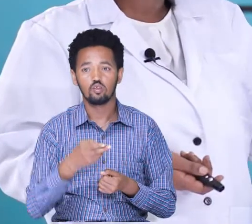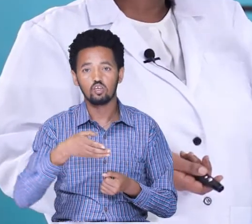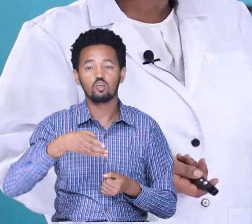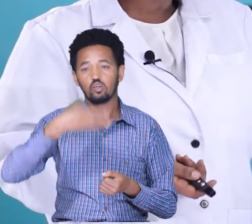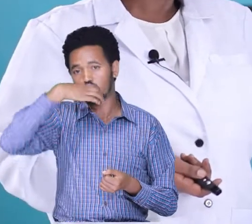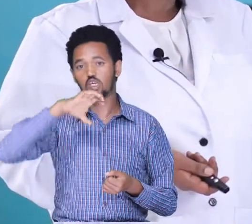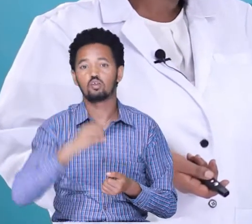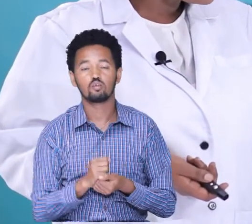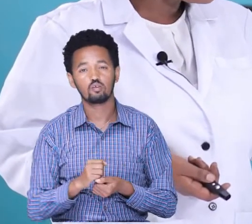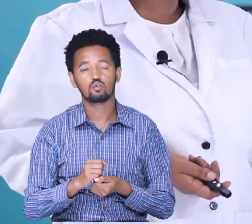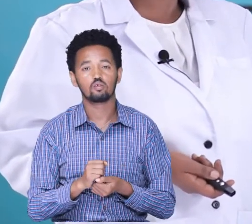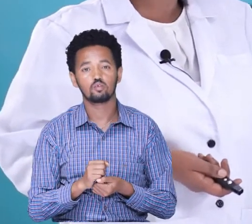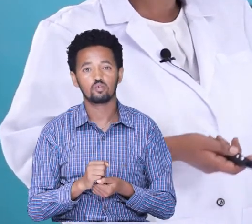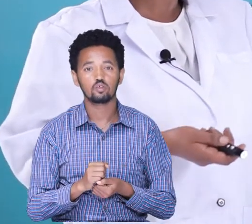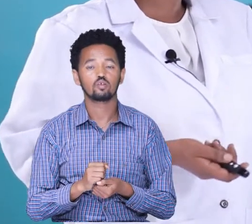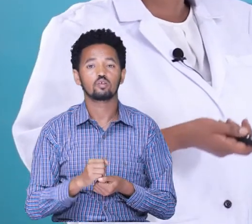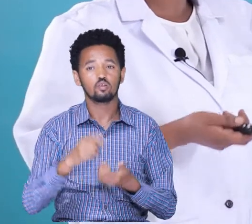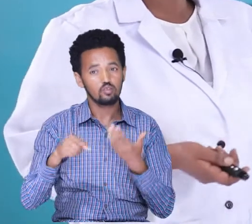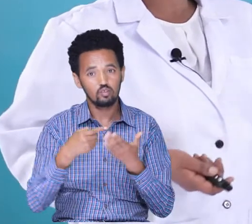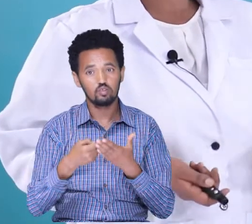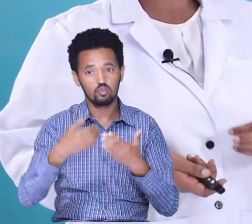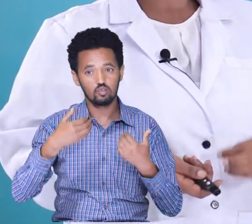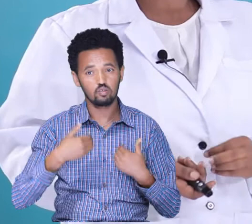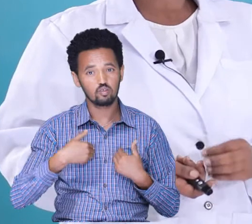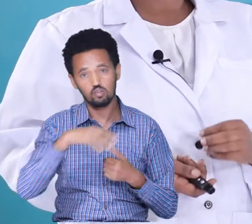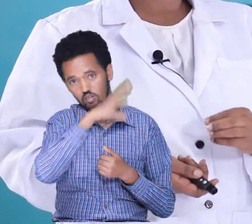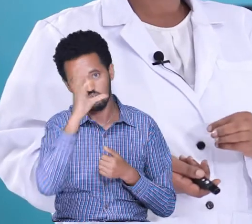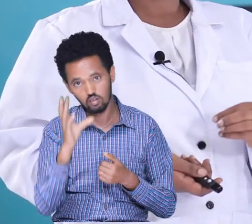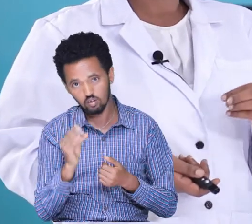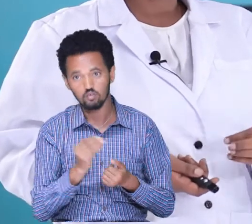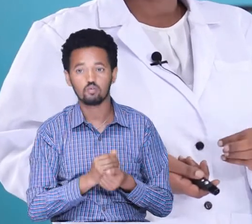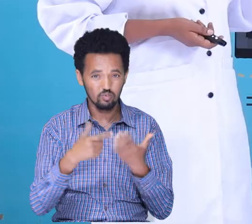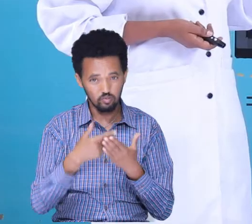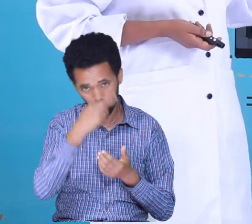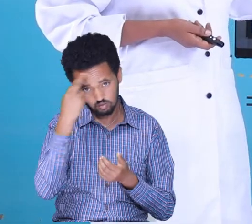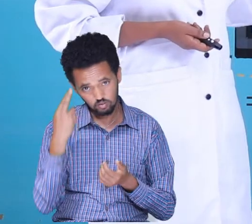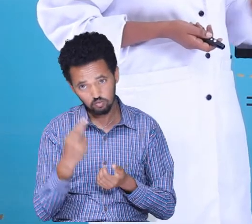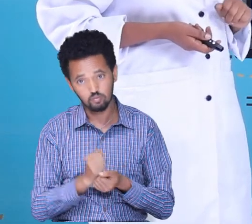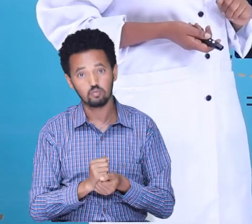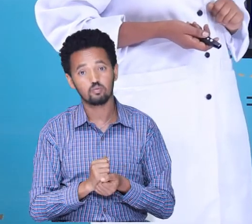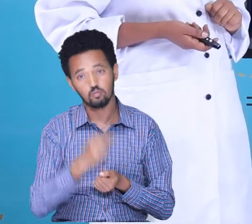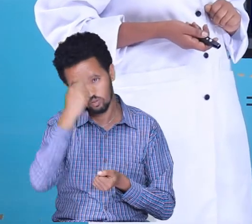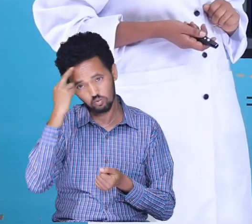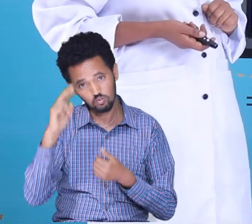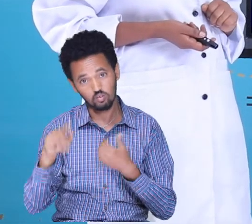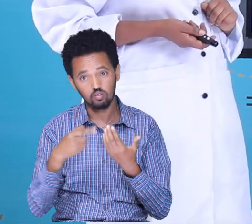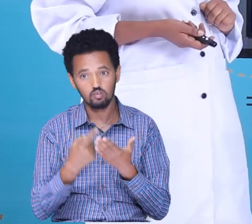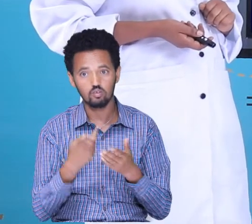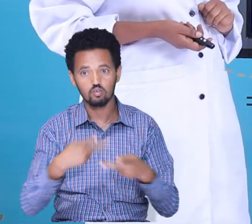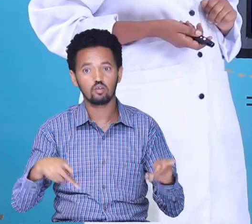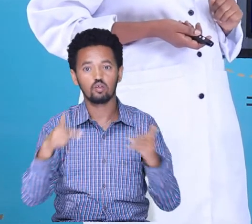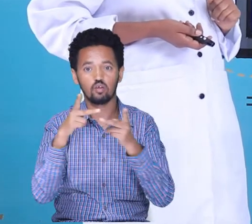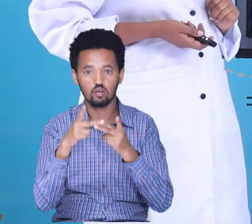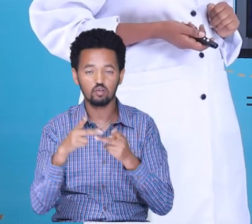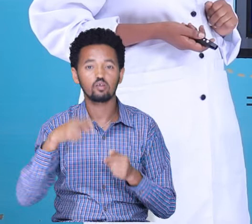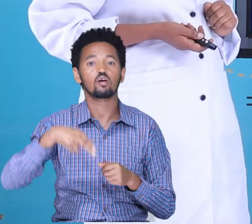equatorial climatic region of Africa mostly receive the convectional type of rainfall because in this area there is